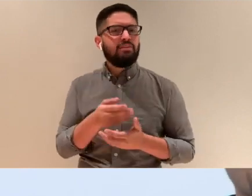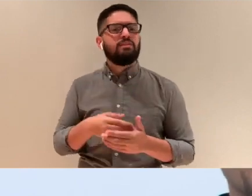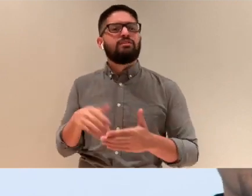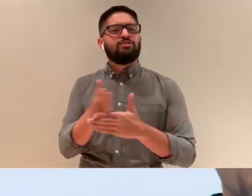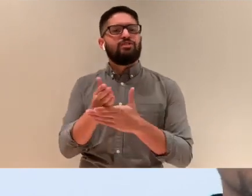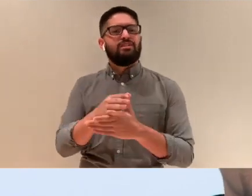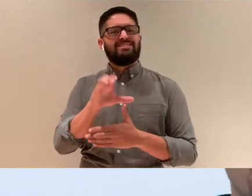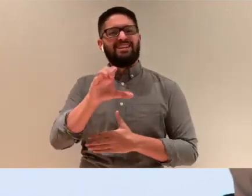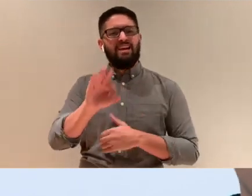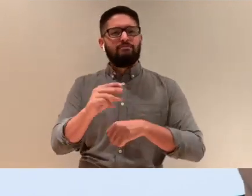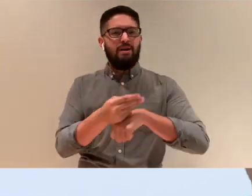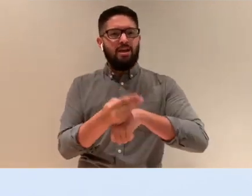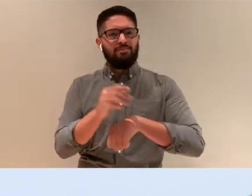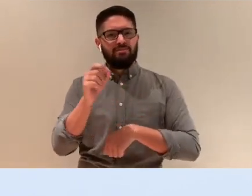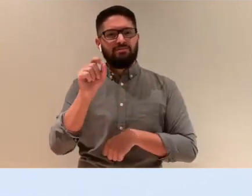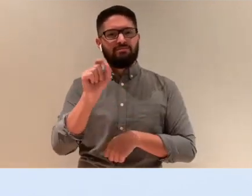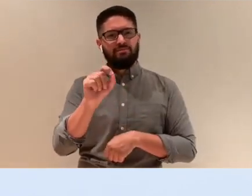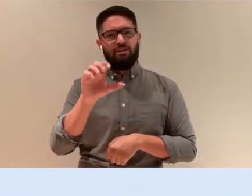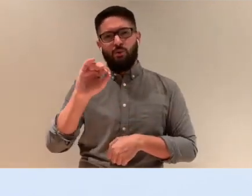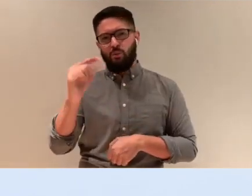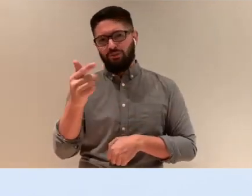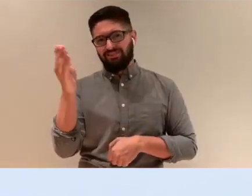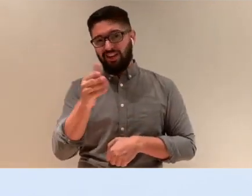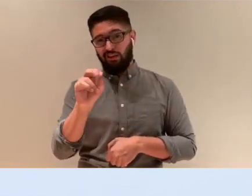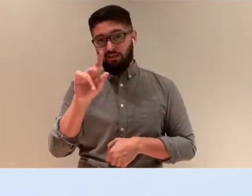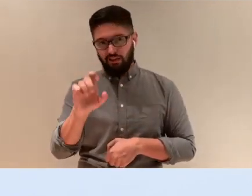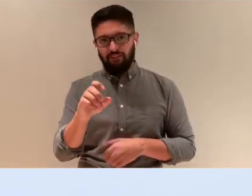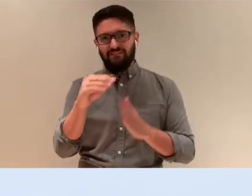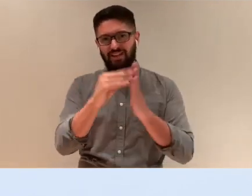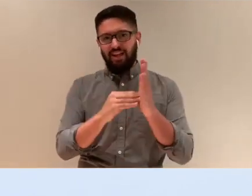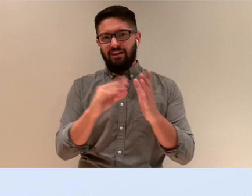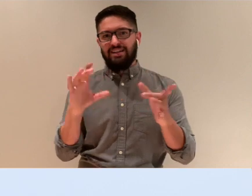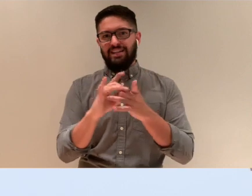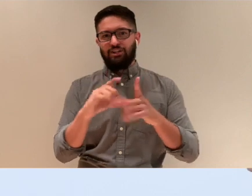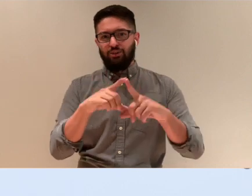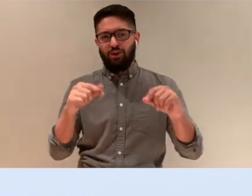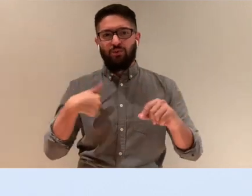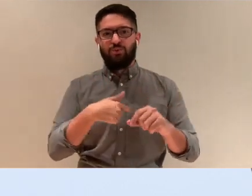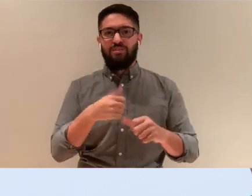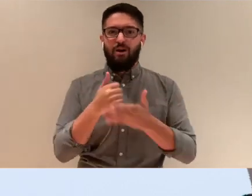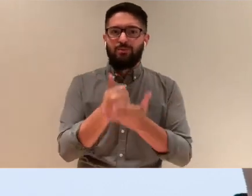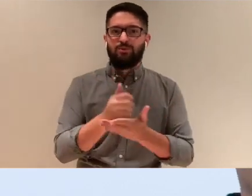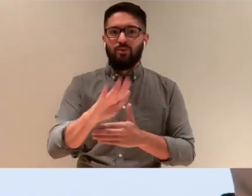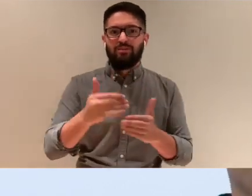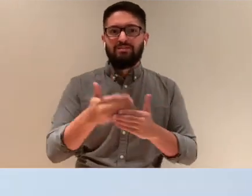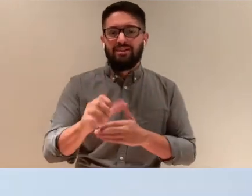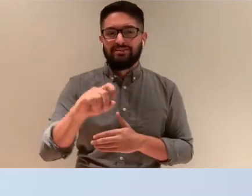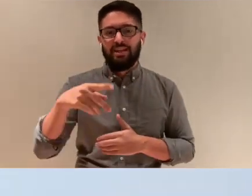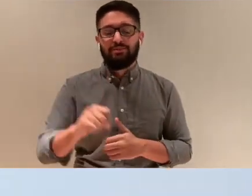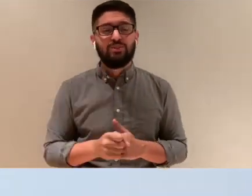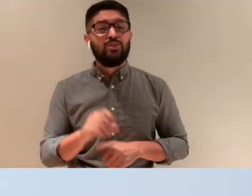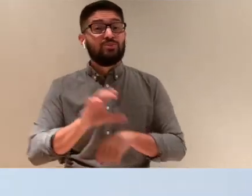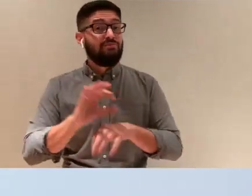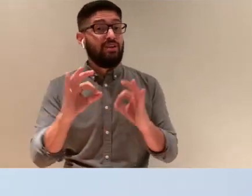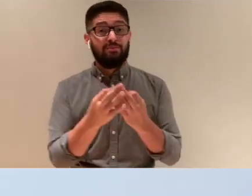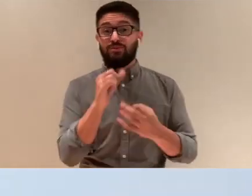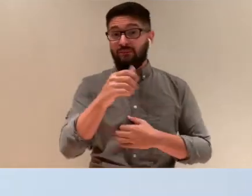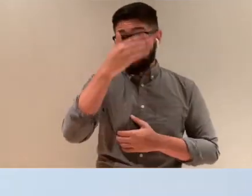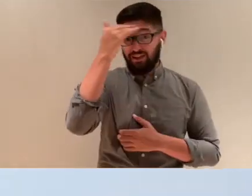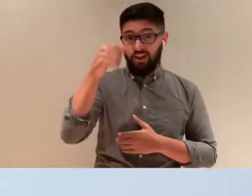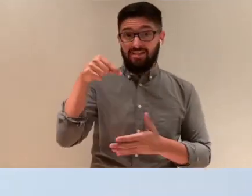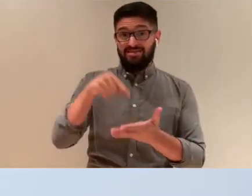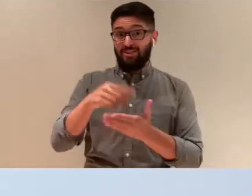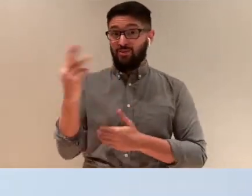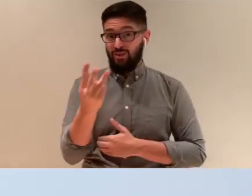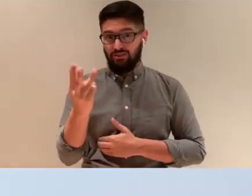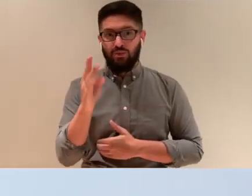by cfmiami.org/online and click to fill out a connection card so that we can help you with your next step. Awesome. And church family, do